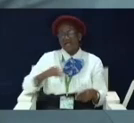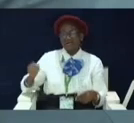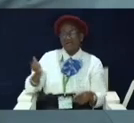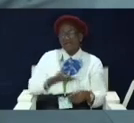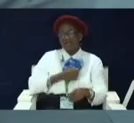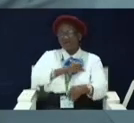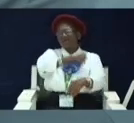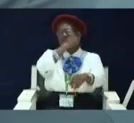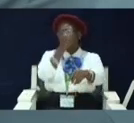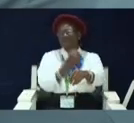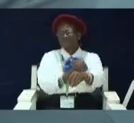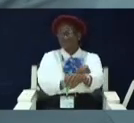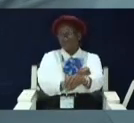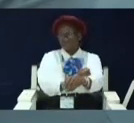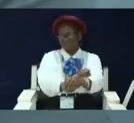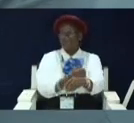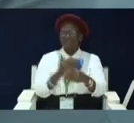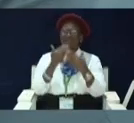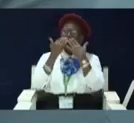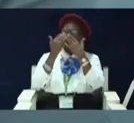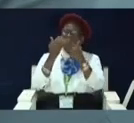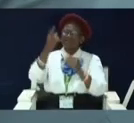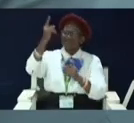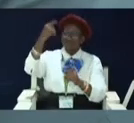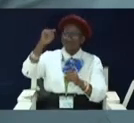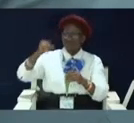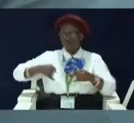strength. Thank you for joy in the Holy